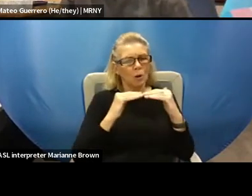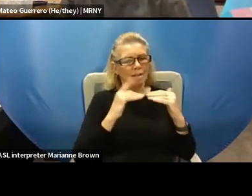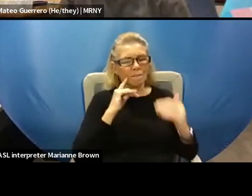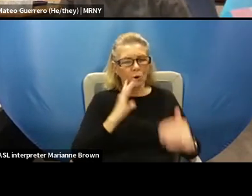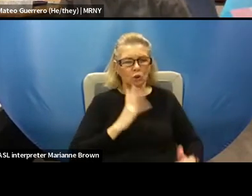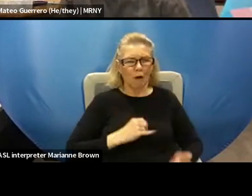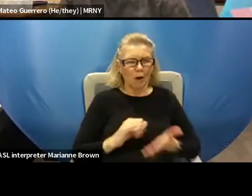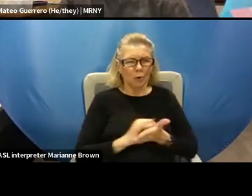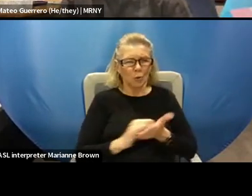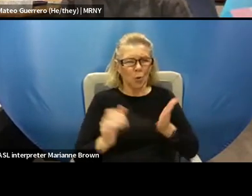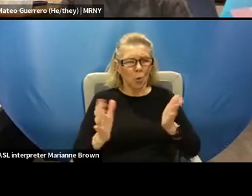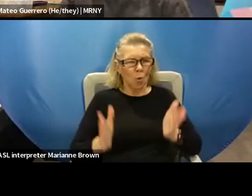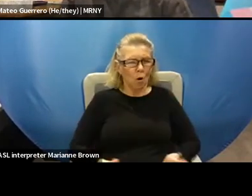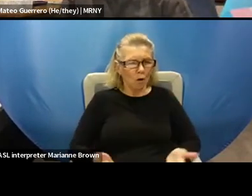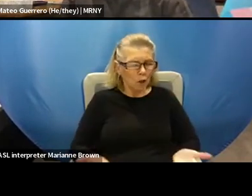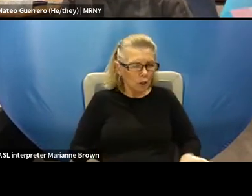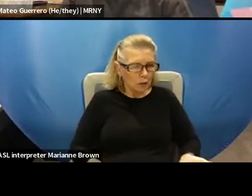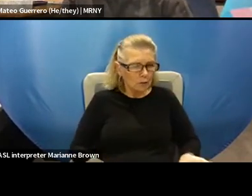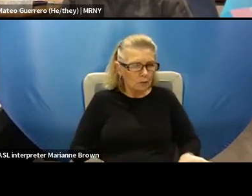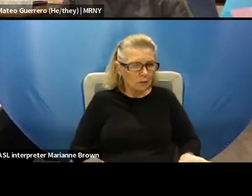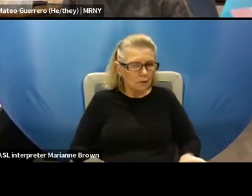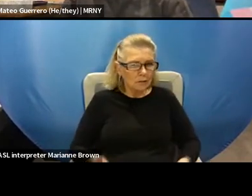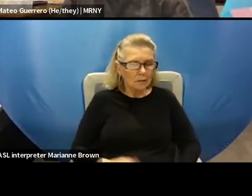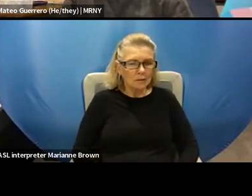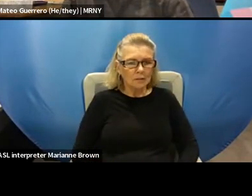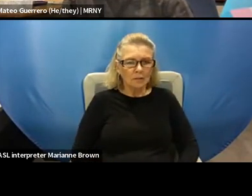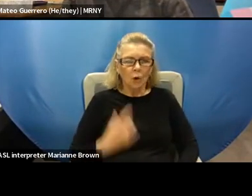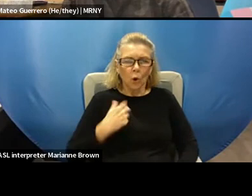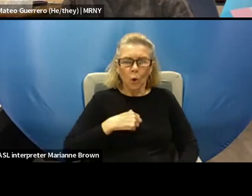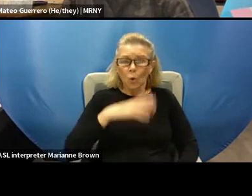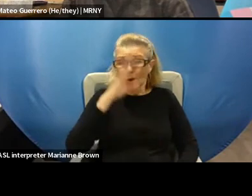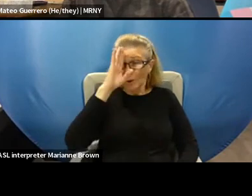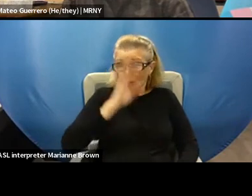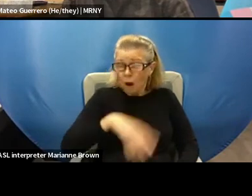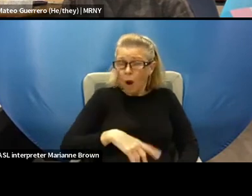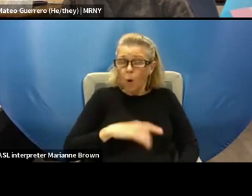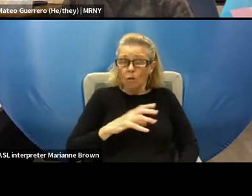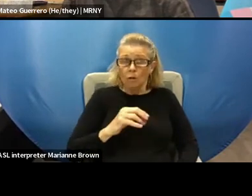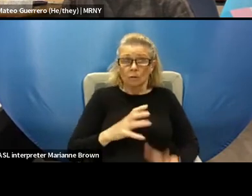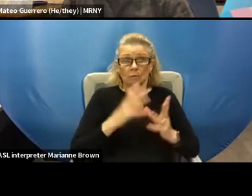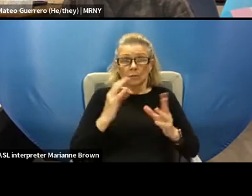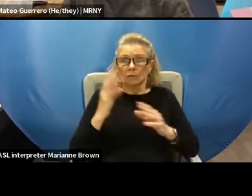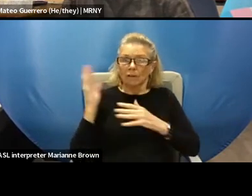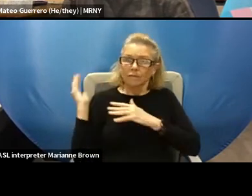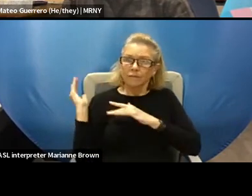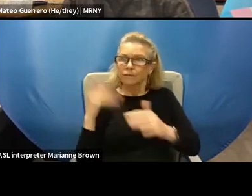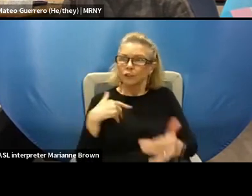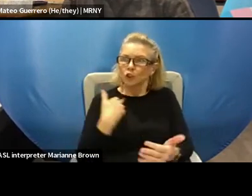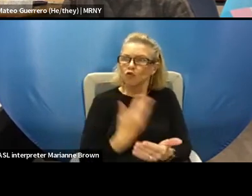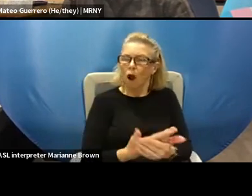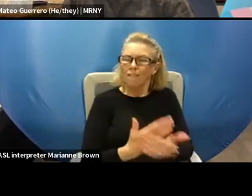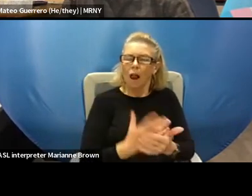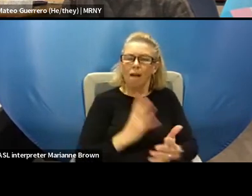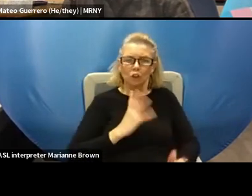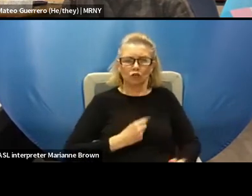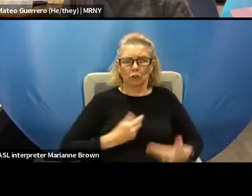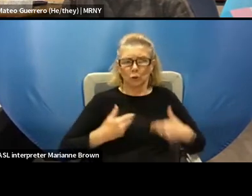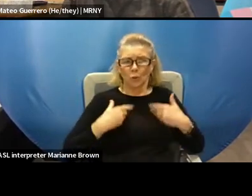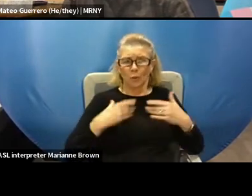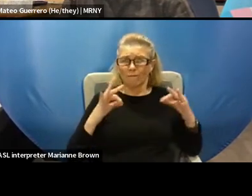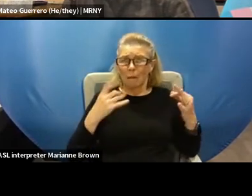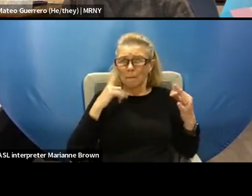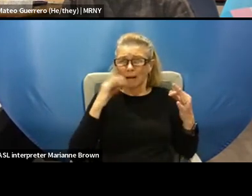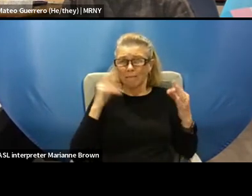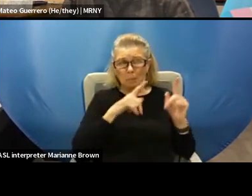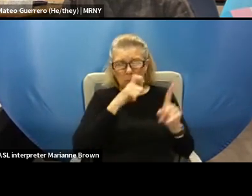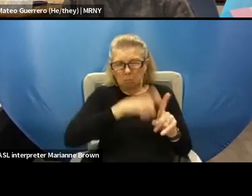When we know that there is a massive arrival of trans youth and their families fleeing persecution. So there is a